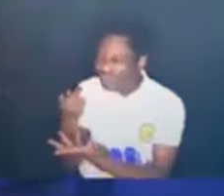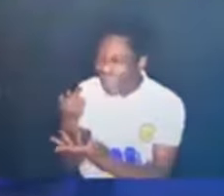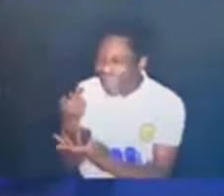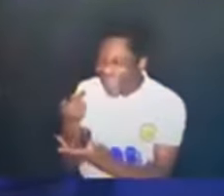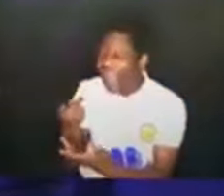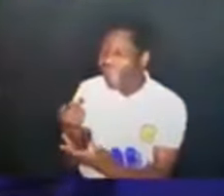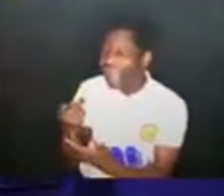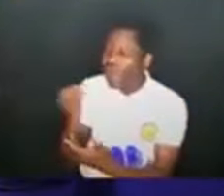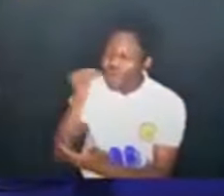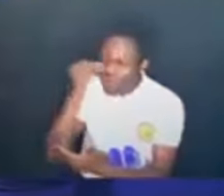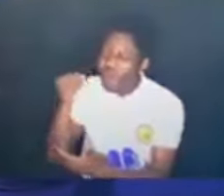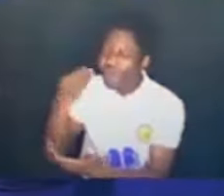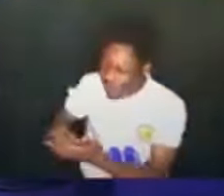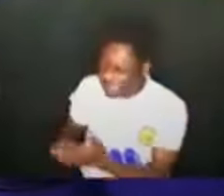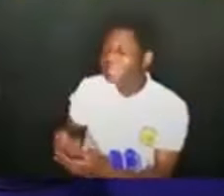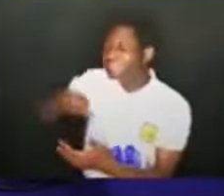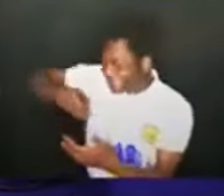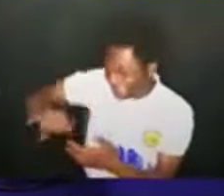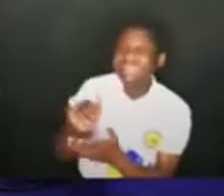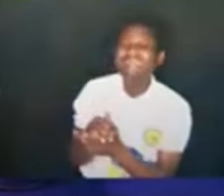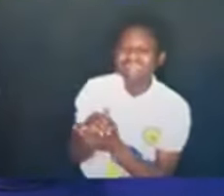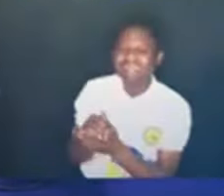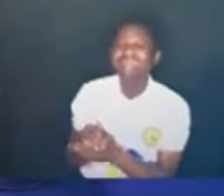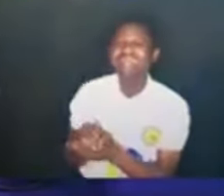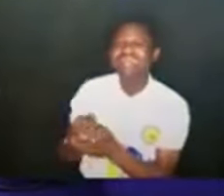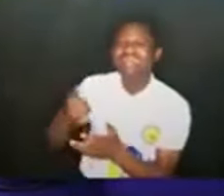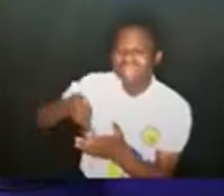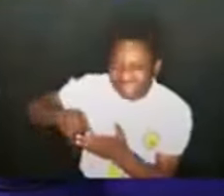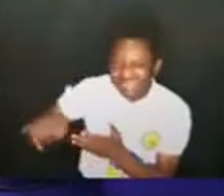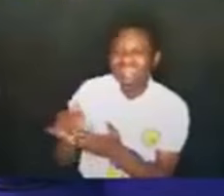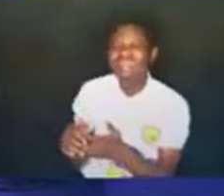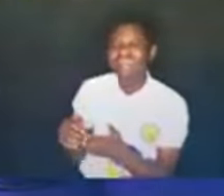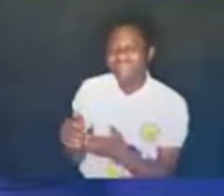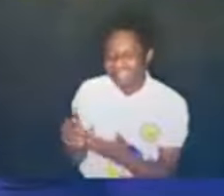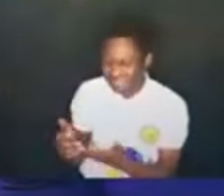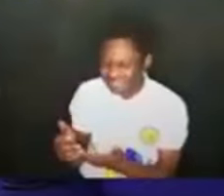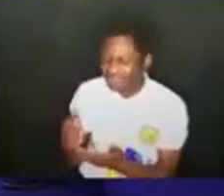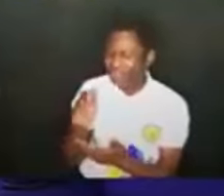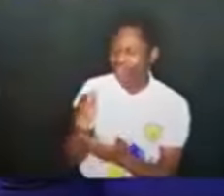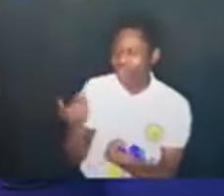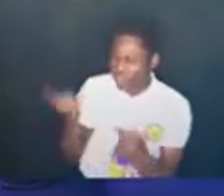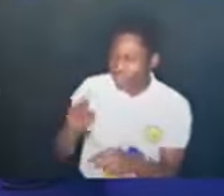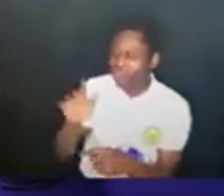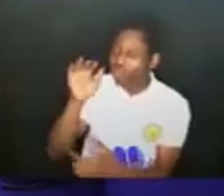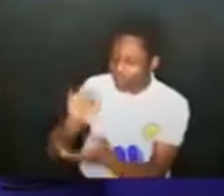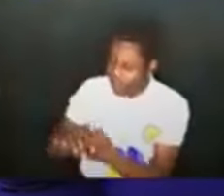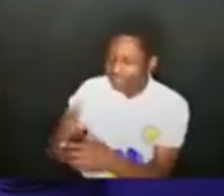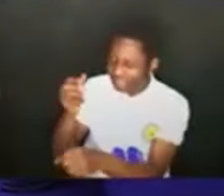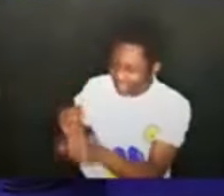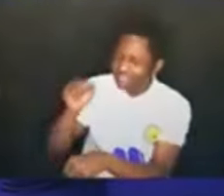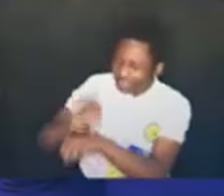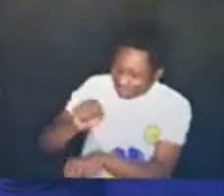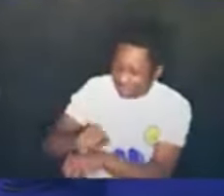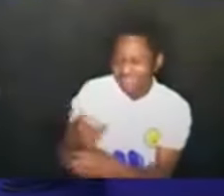Little by little. You can manage your wife. Your wife is also gainfully employed. And now